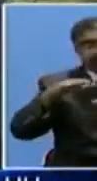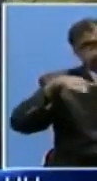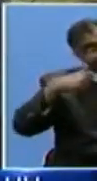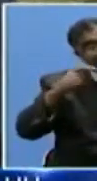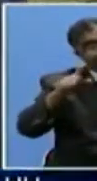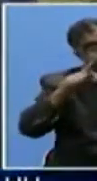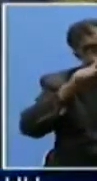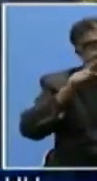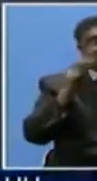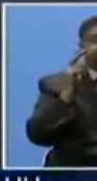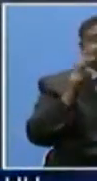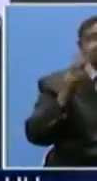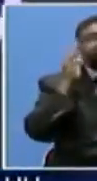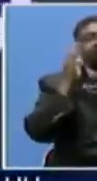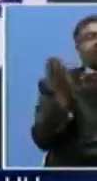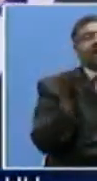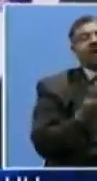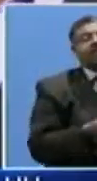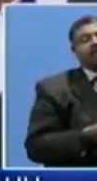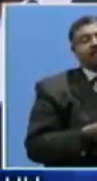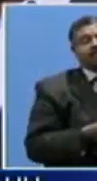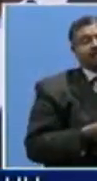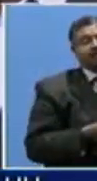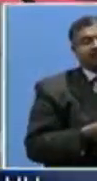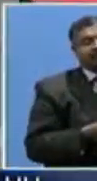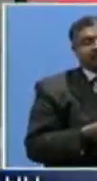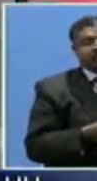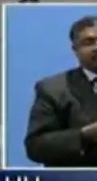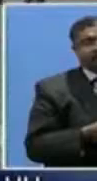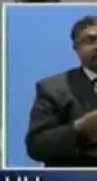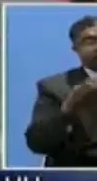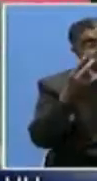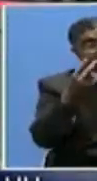effect of that in 2-3 years.